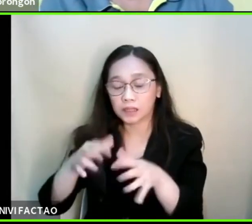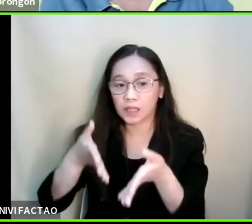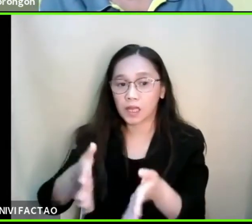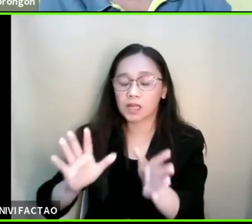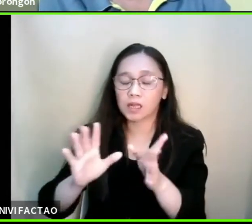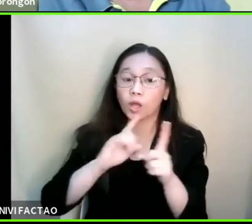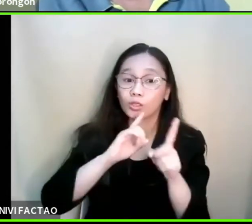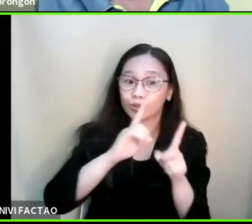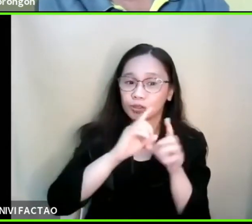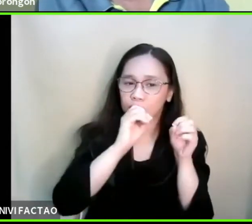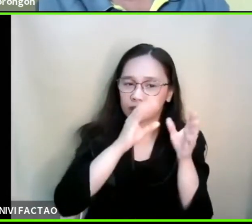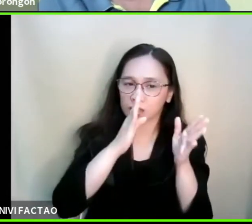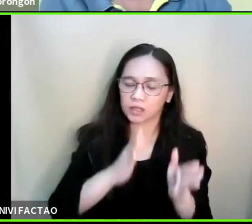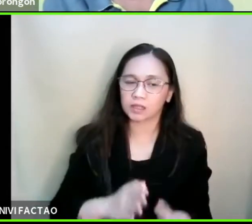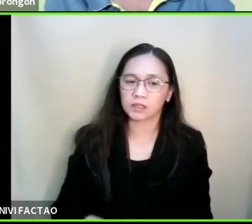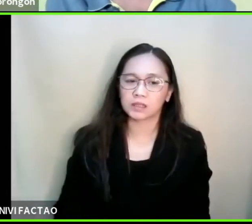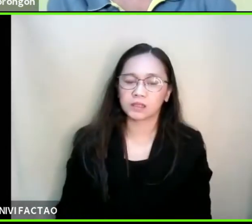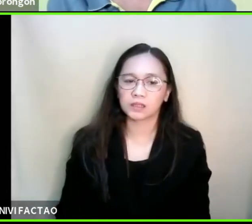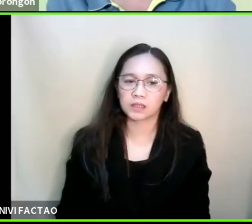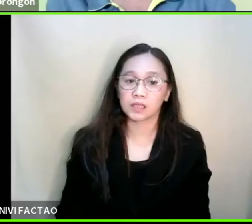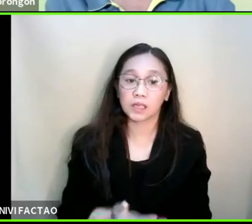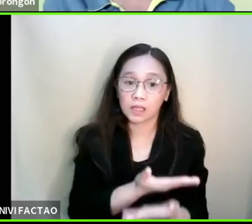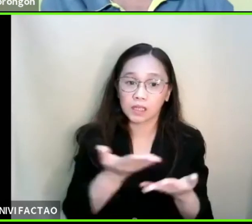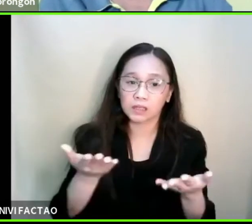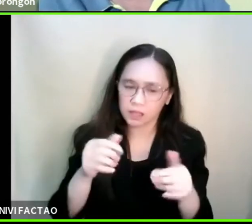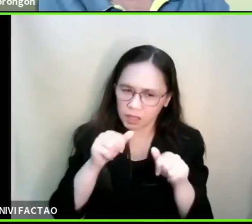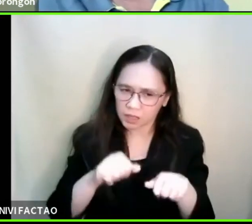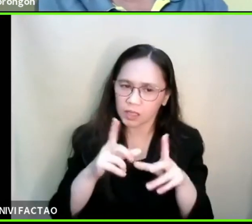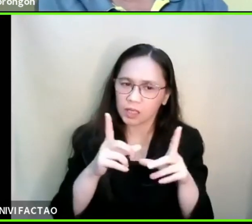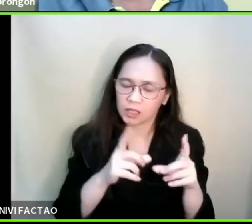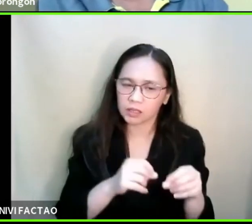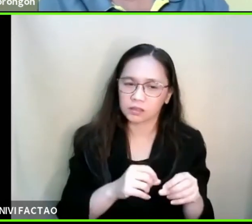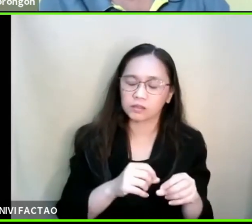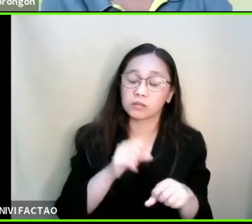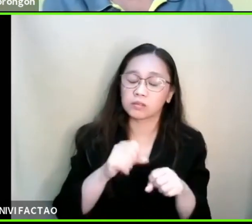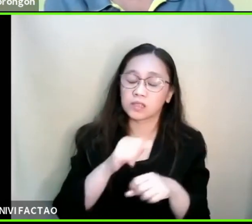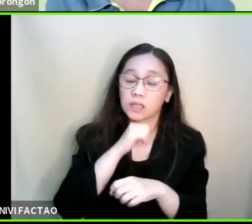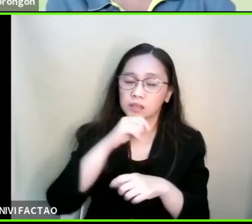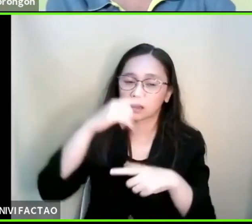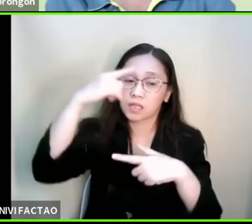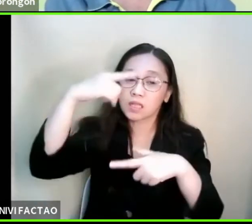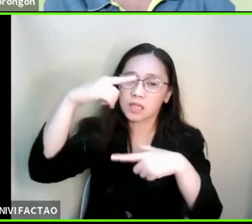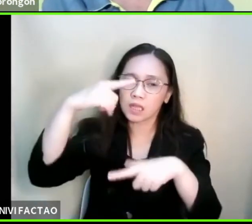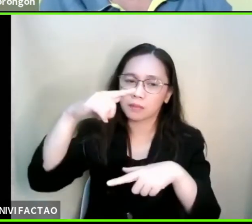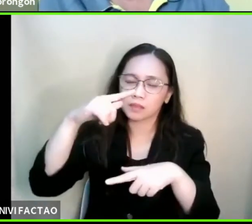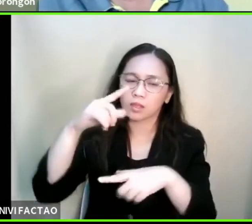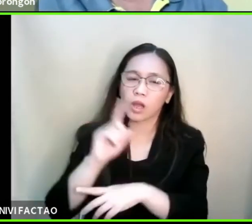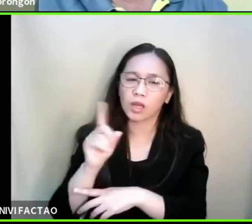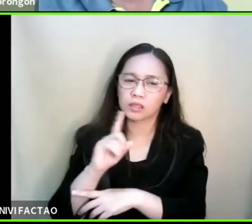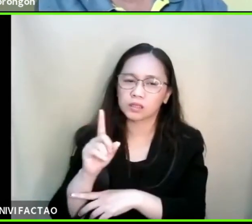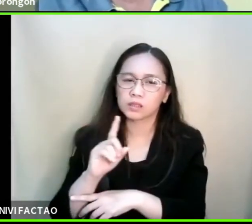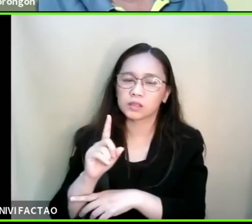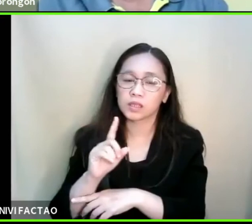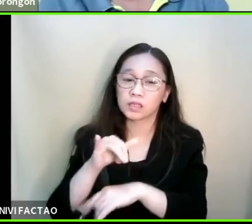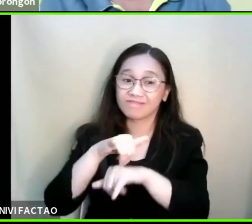with the teachers na ito yung mga pwede nating gawin para hindi tayo nalilimitahan doon sa ano lang yung mga nakasanayan